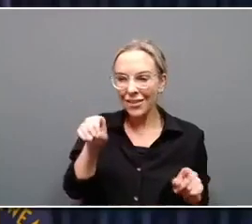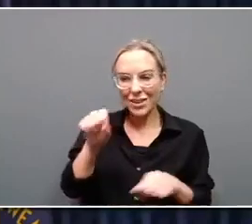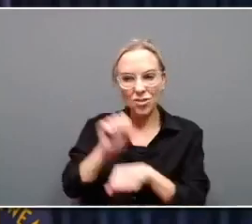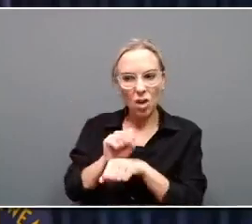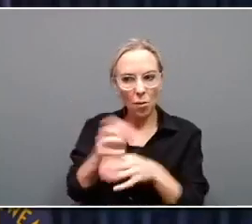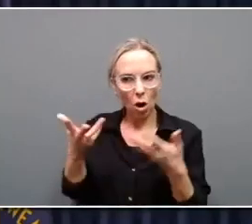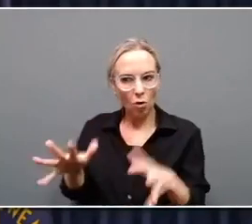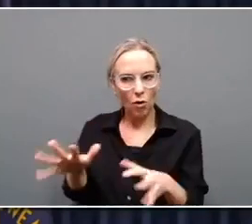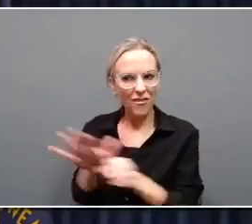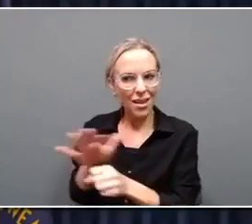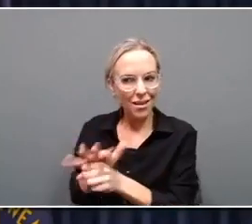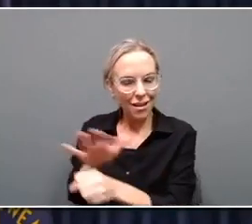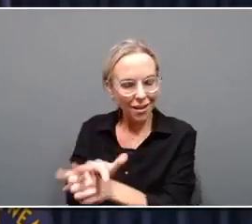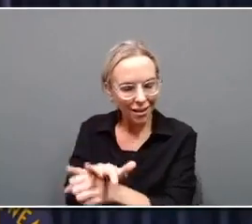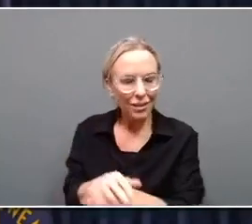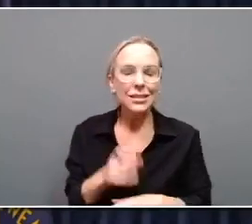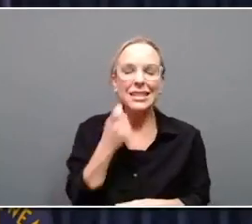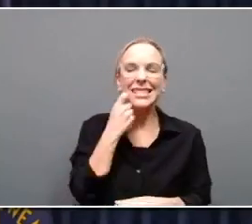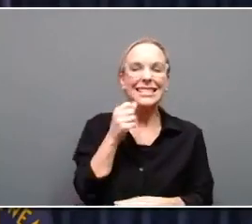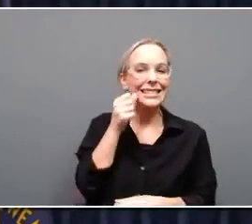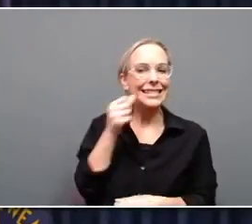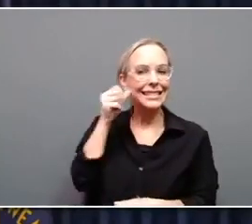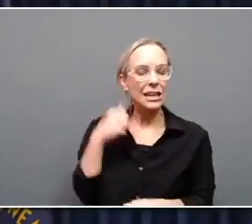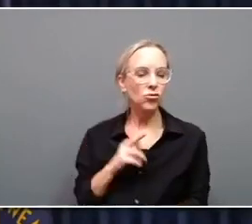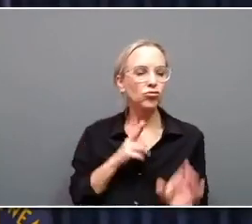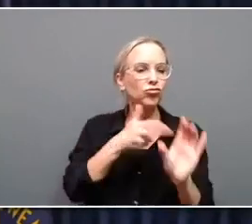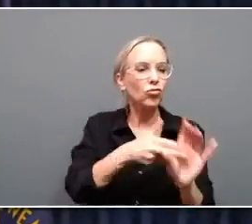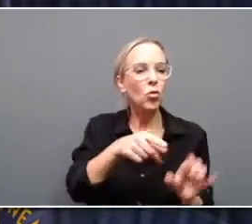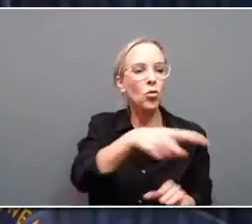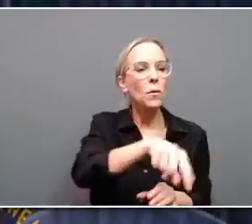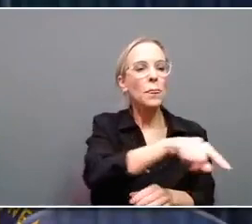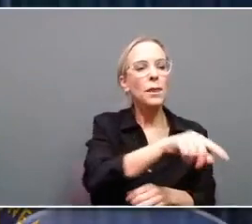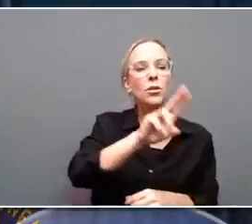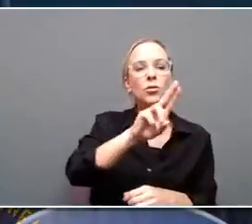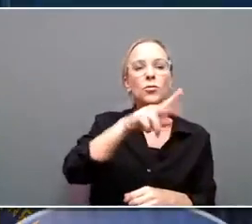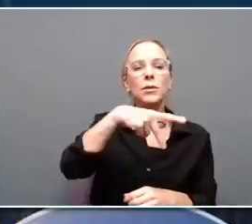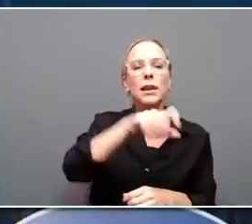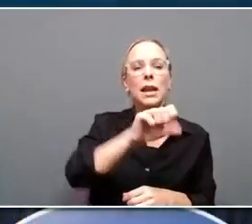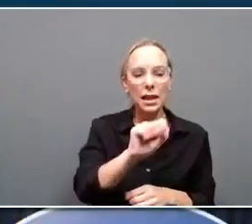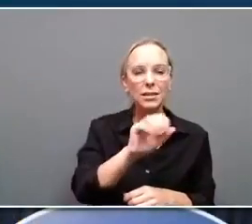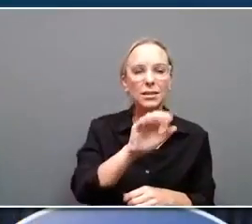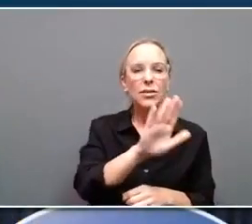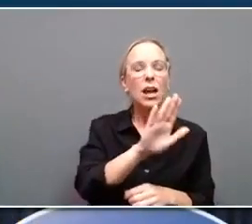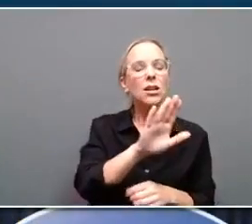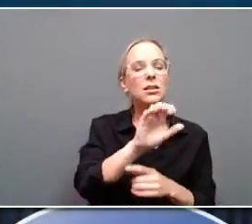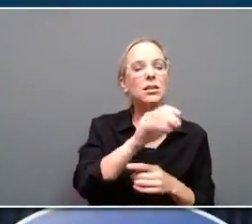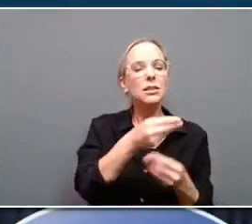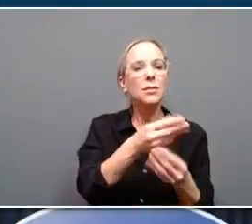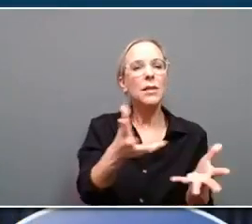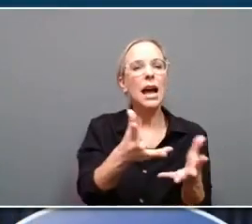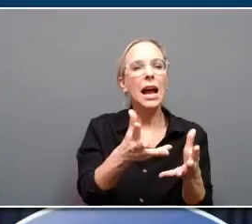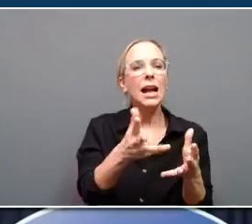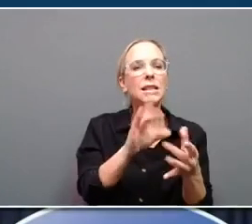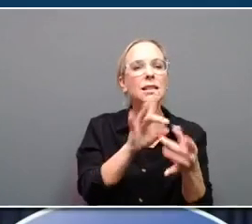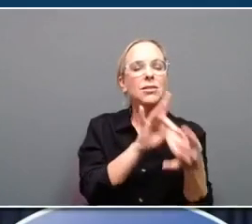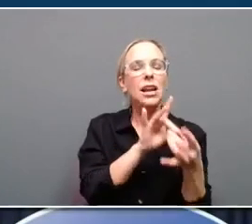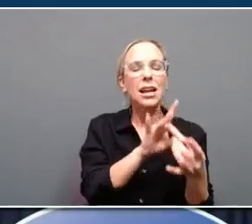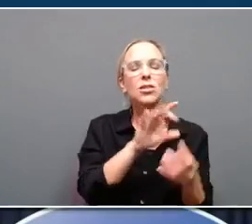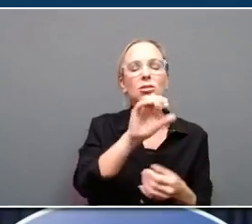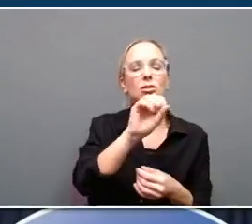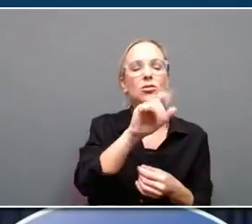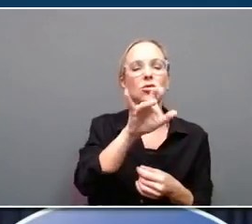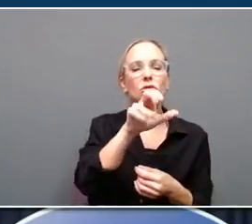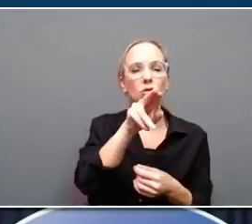Just yesterday, I joined local officials at UPS Supply Chain Solutions and their leadership to cut the ribbon on